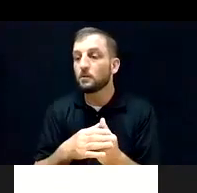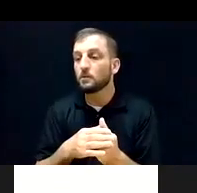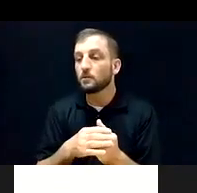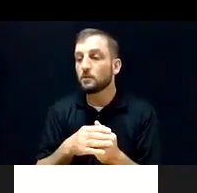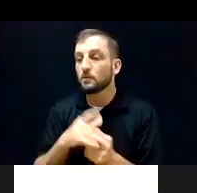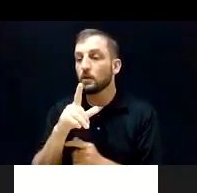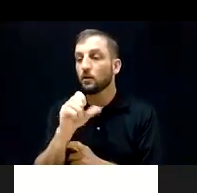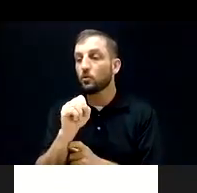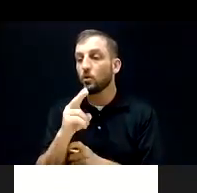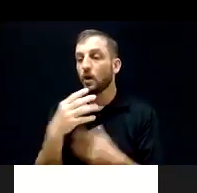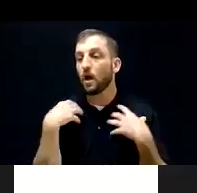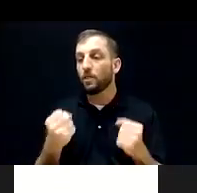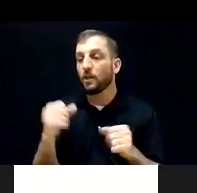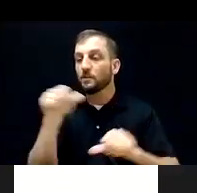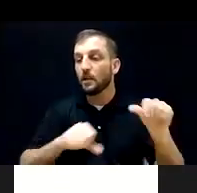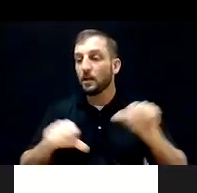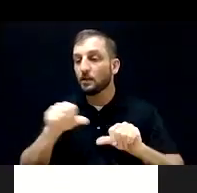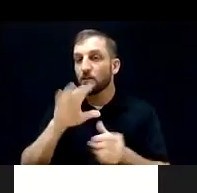Health and Science Center.